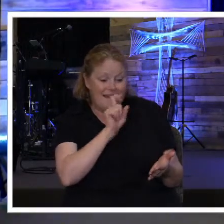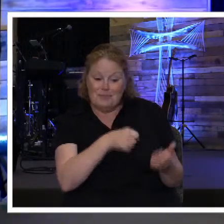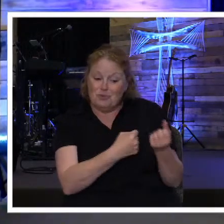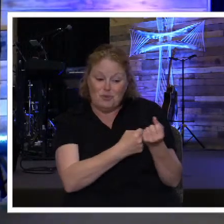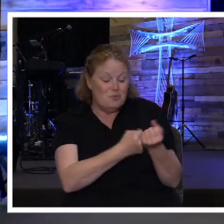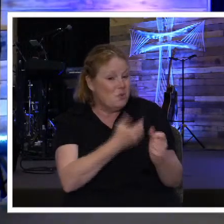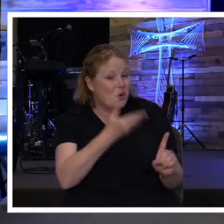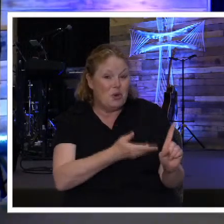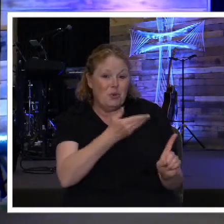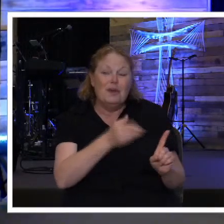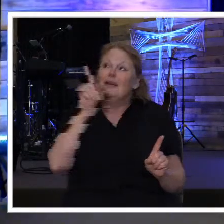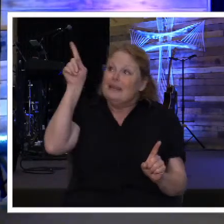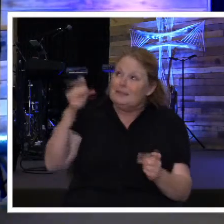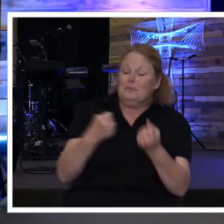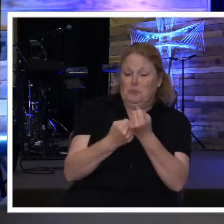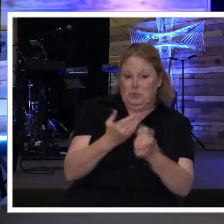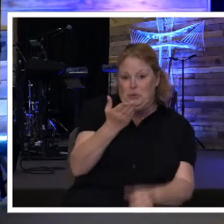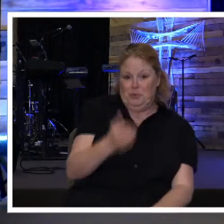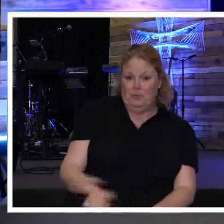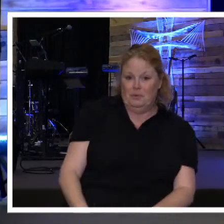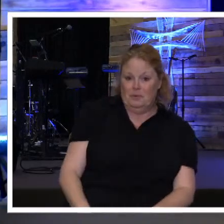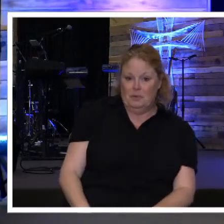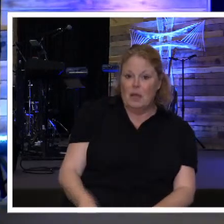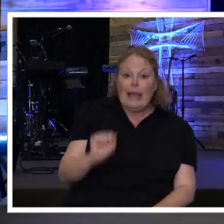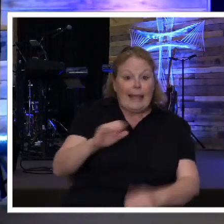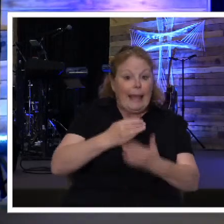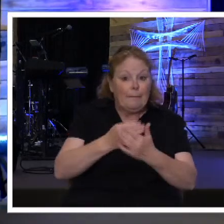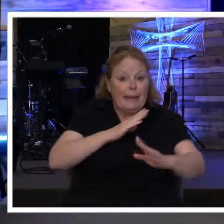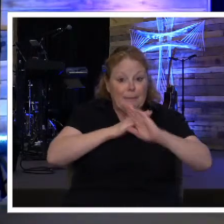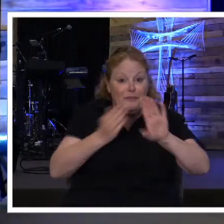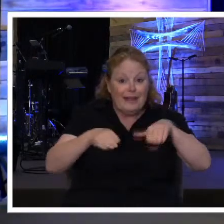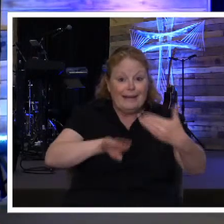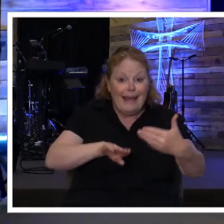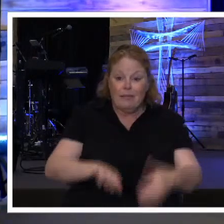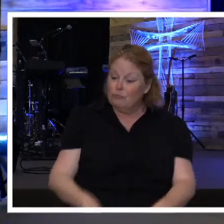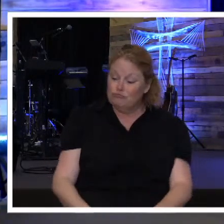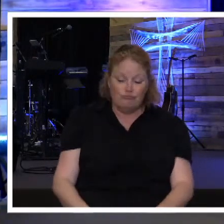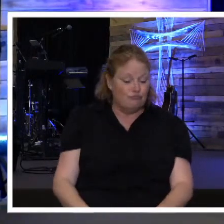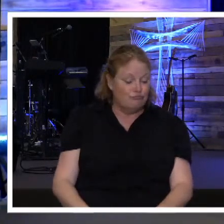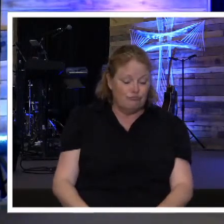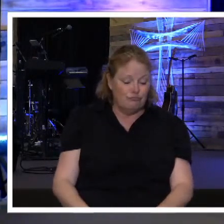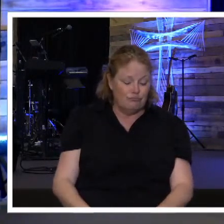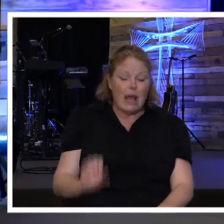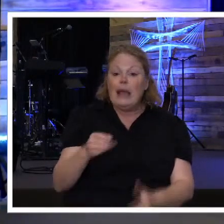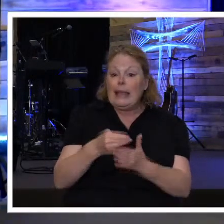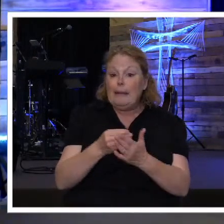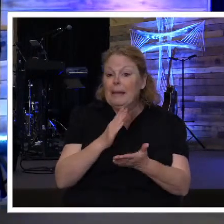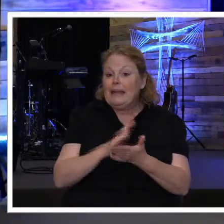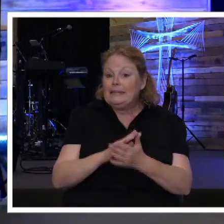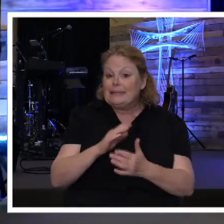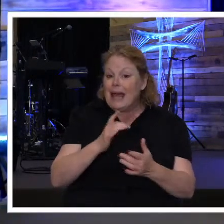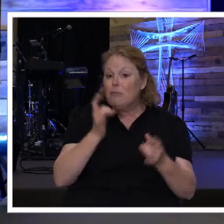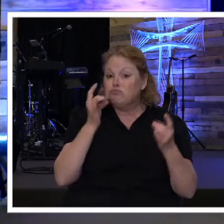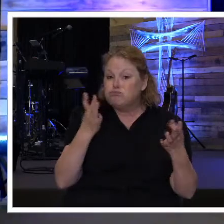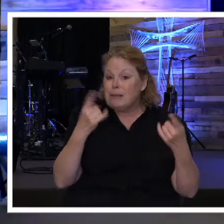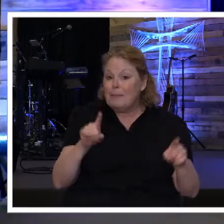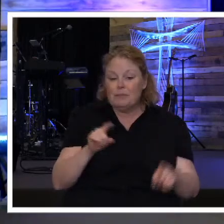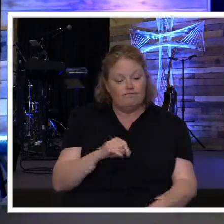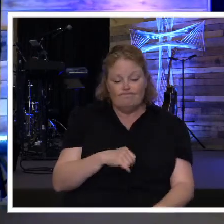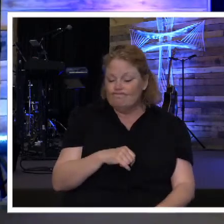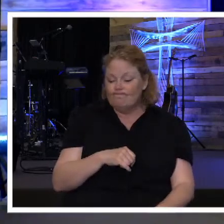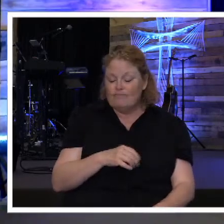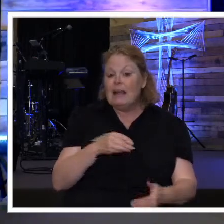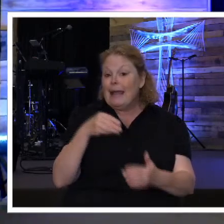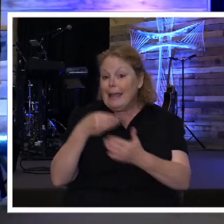you. Money can't stop death. Money cannot stop tragedy. And money cannot